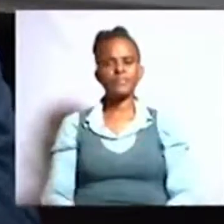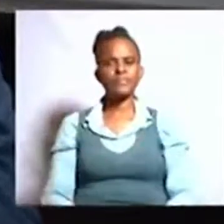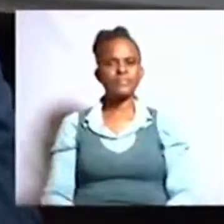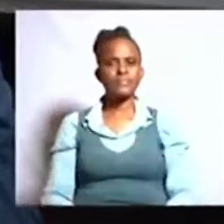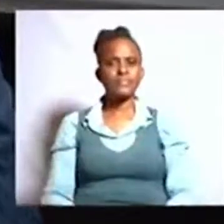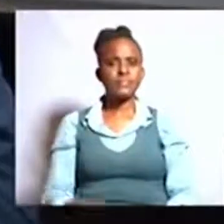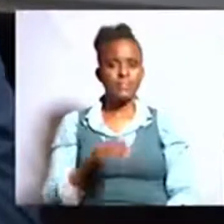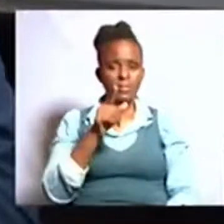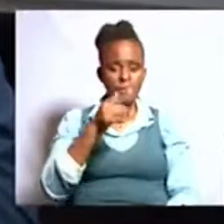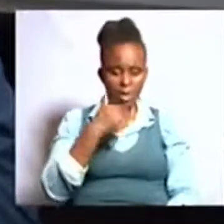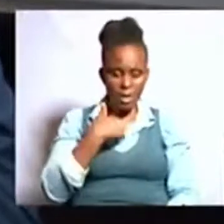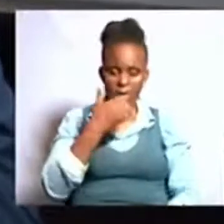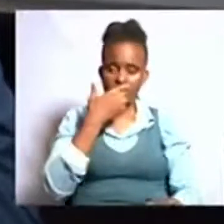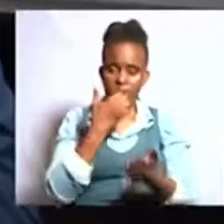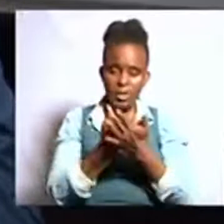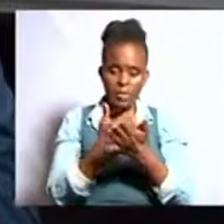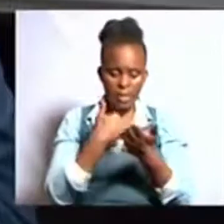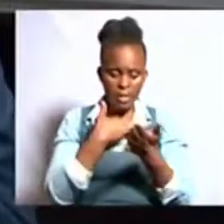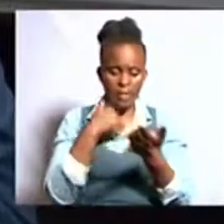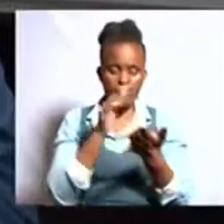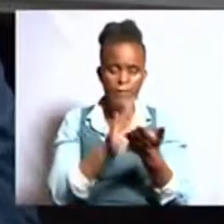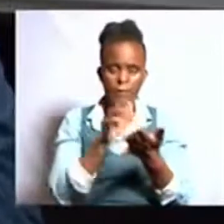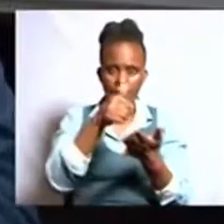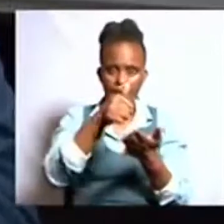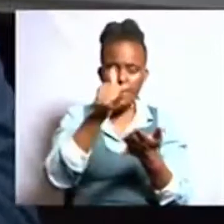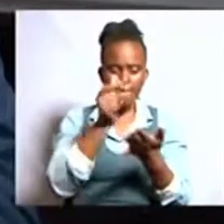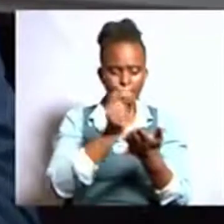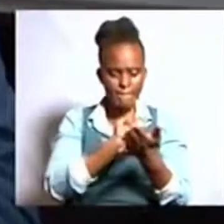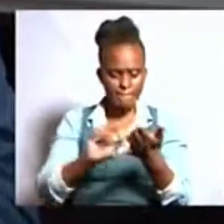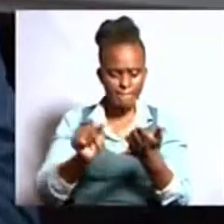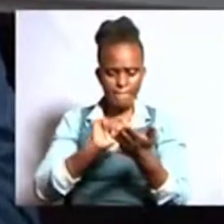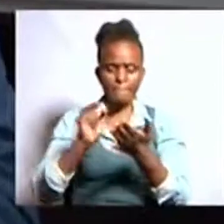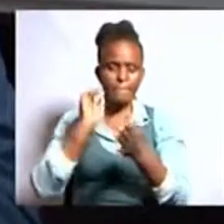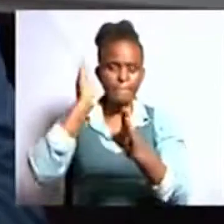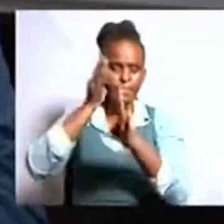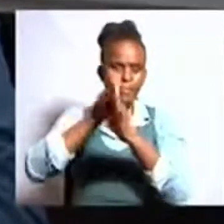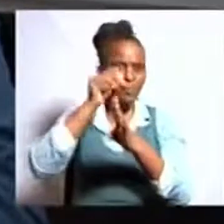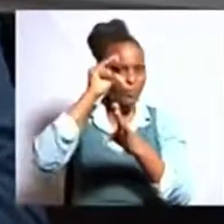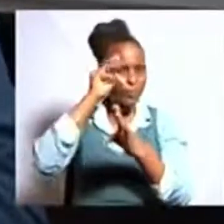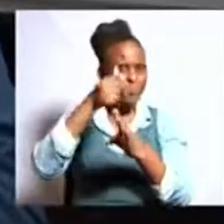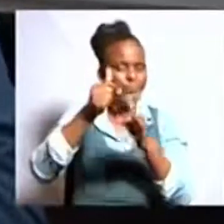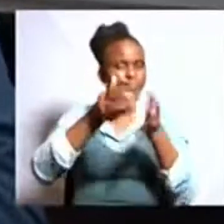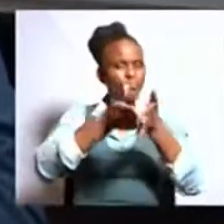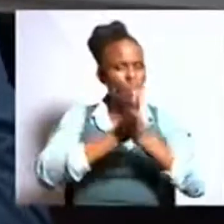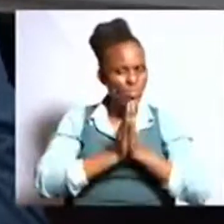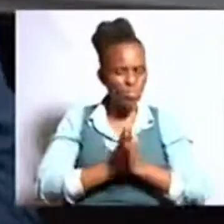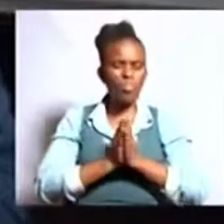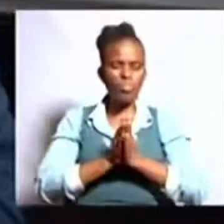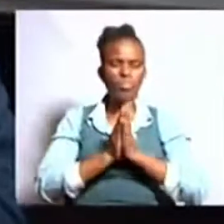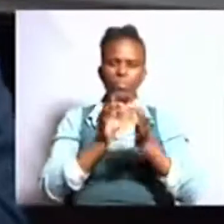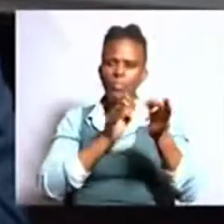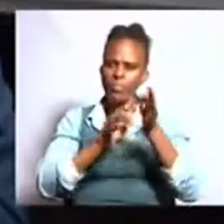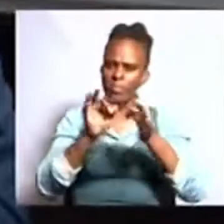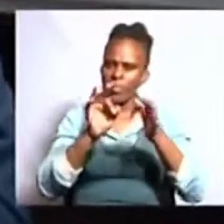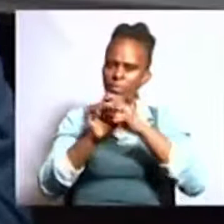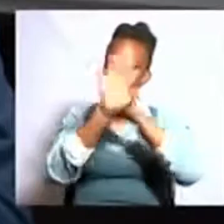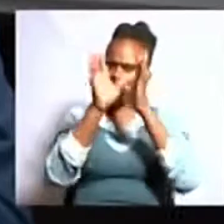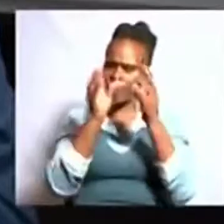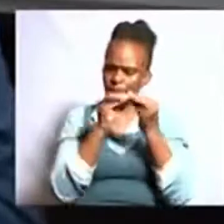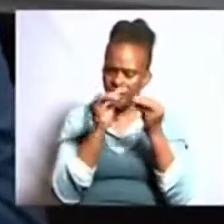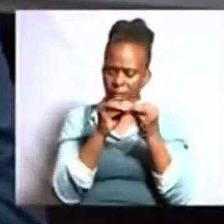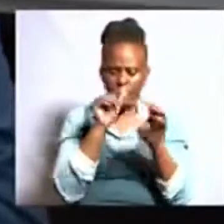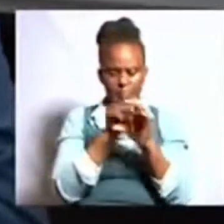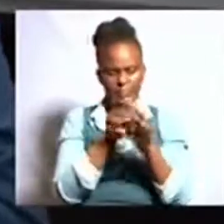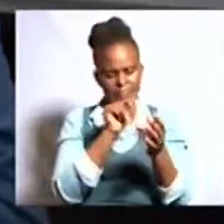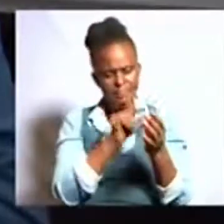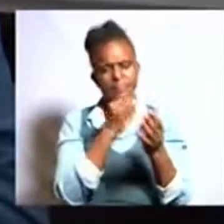any evidence of you writing to the ministry asking them to clarify further on the